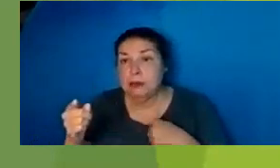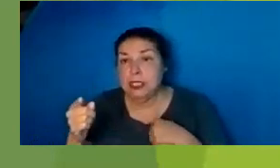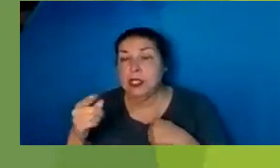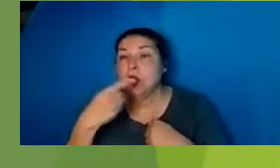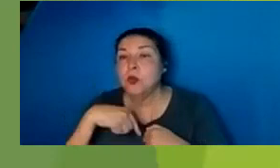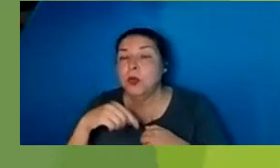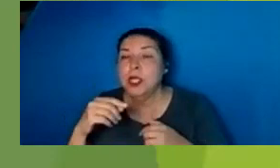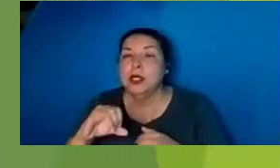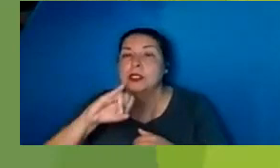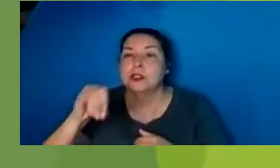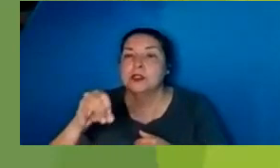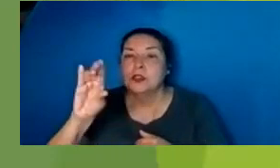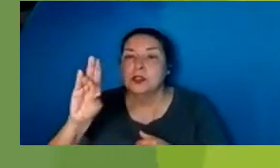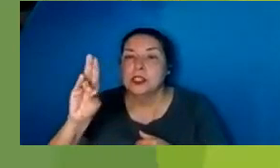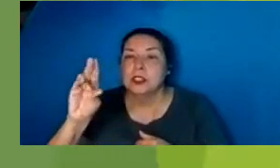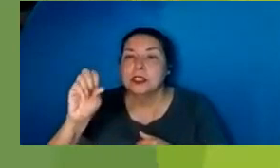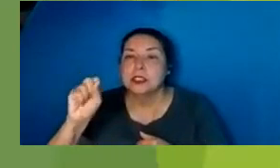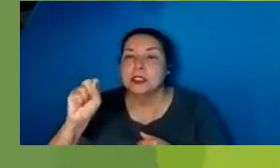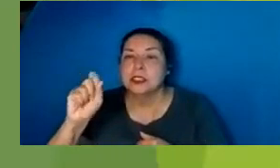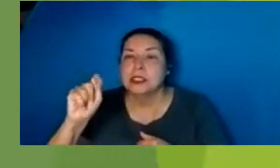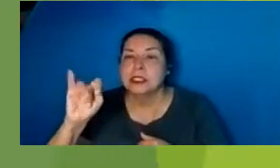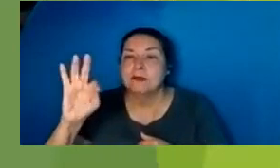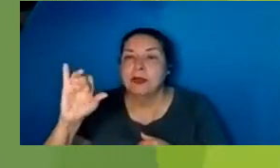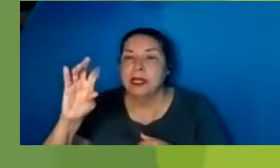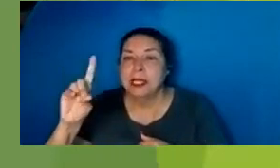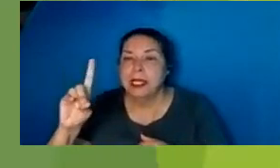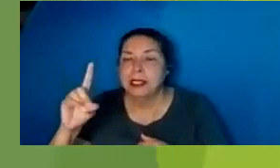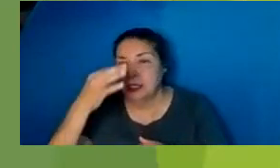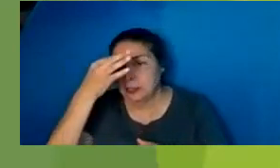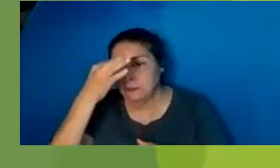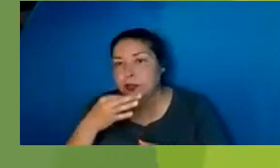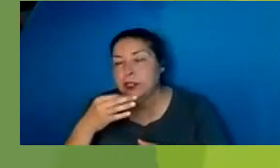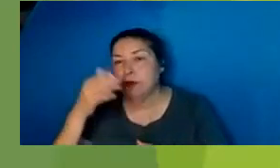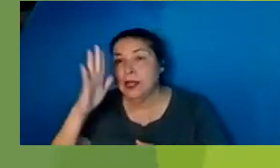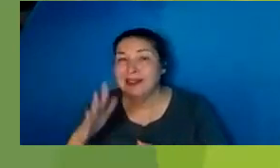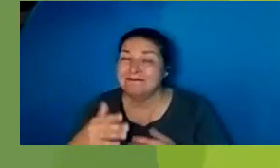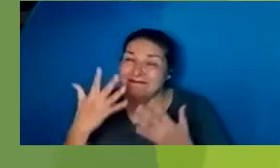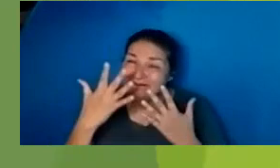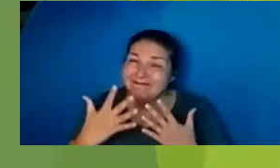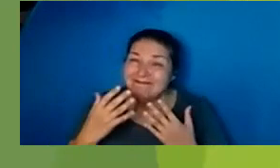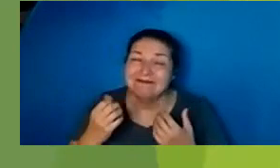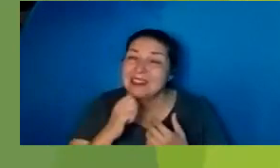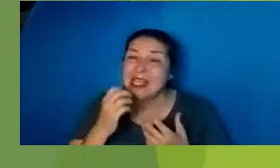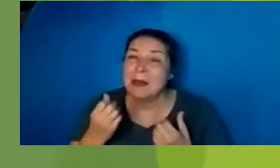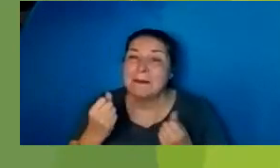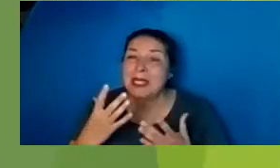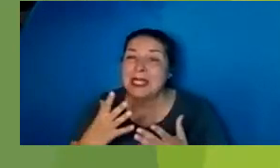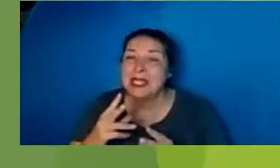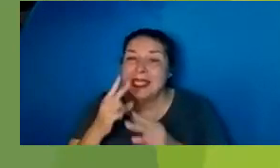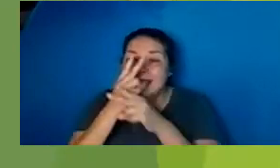before God. Sadly, not many are bothered by their standing before God nowadays.